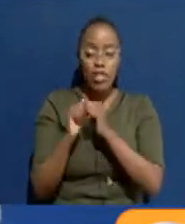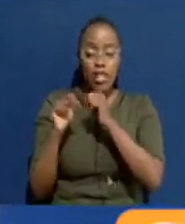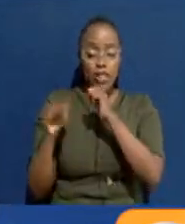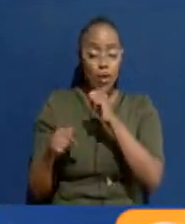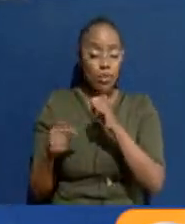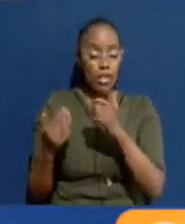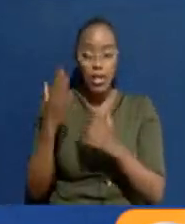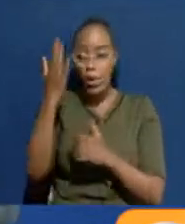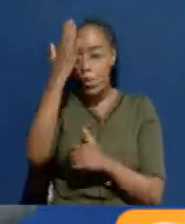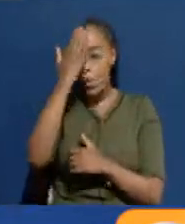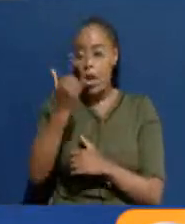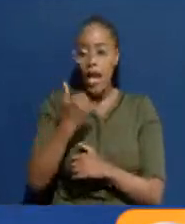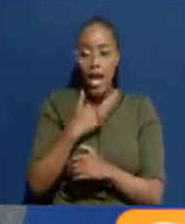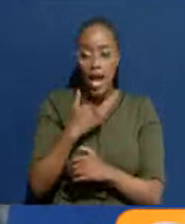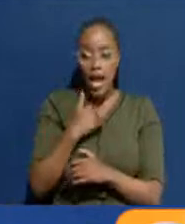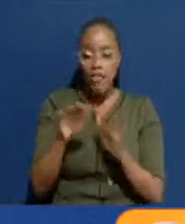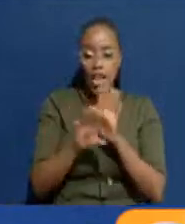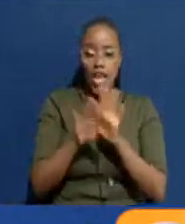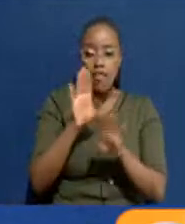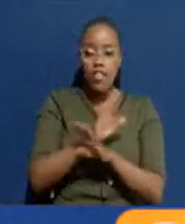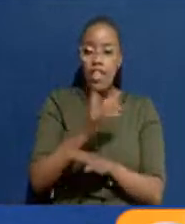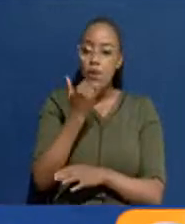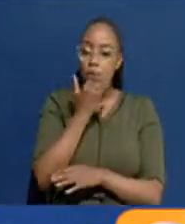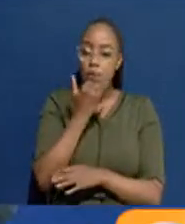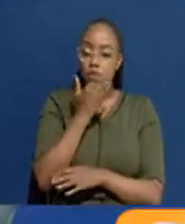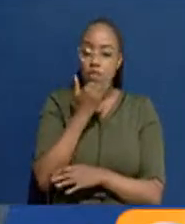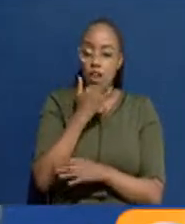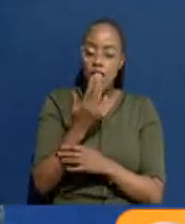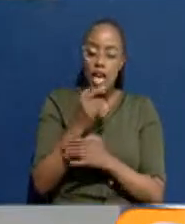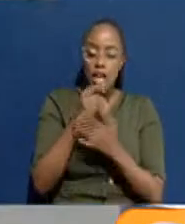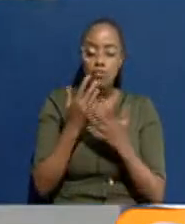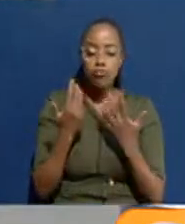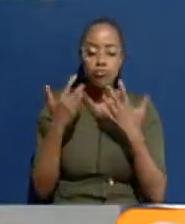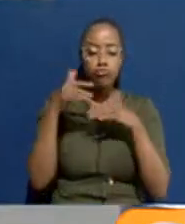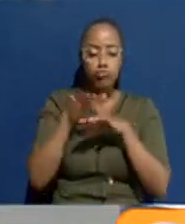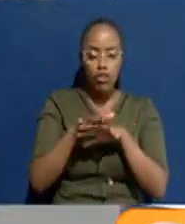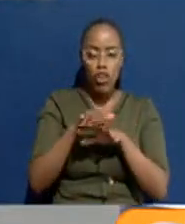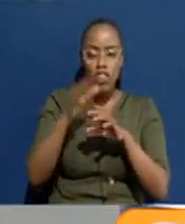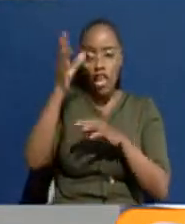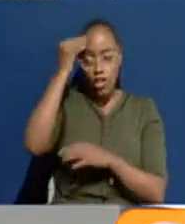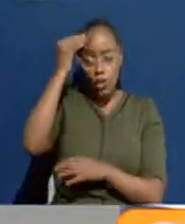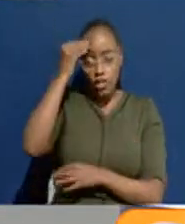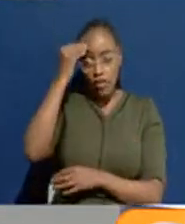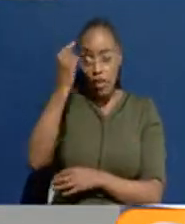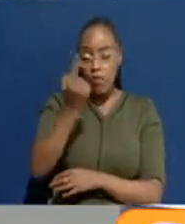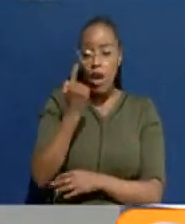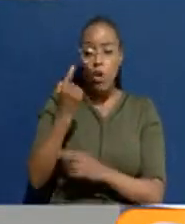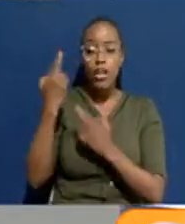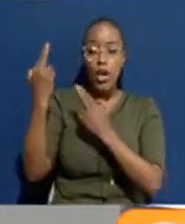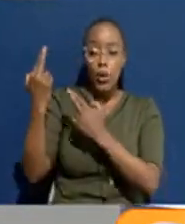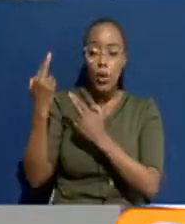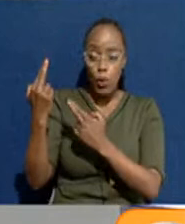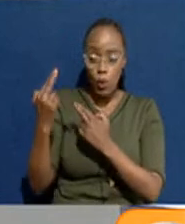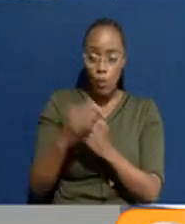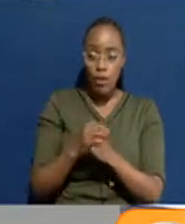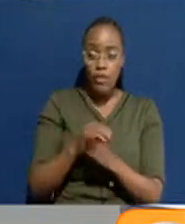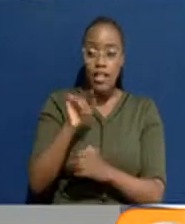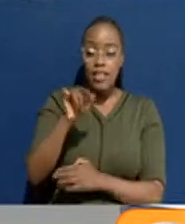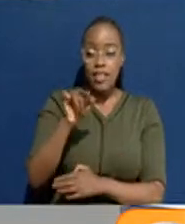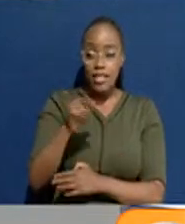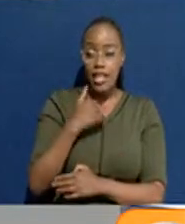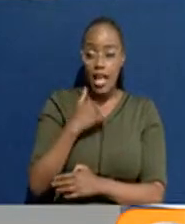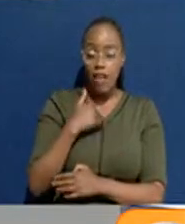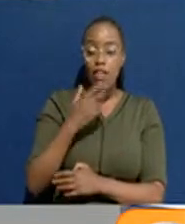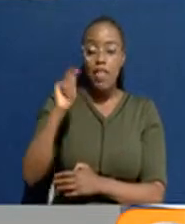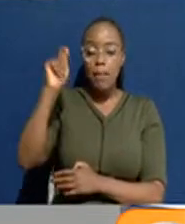shillings? There is everything wrong with the configuration of our education. Okay. And it's good. And I just really hope that the